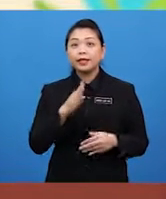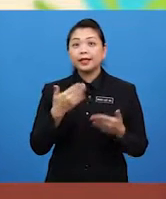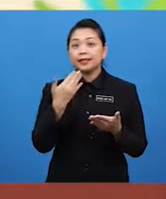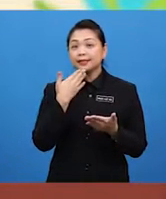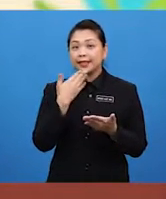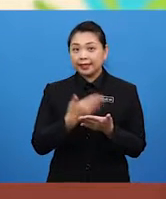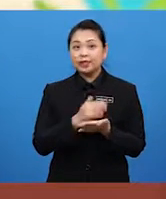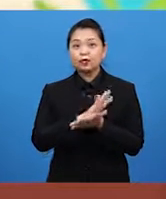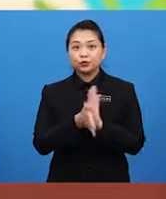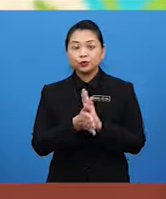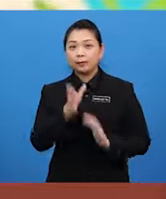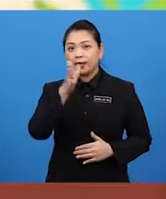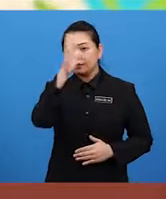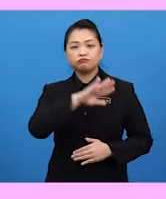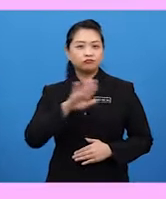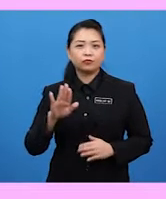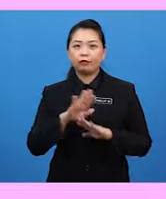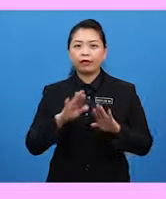parent will not be angry.